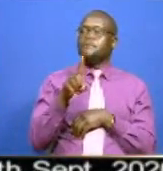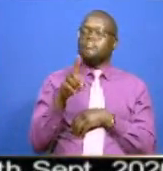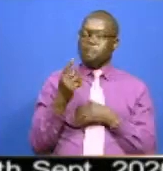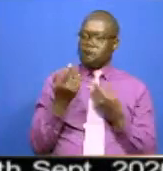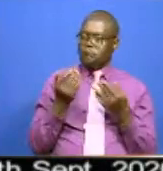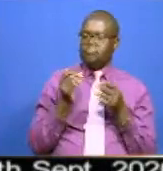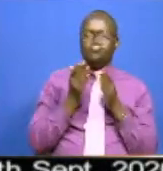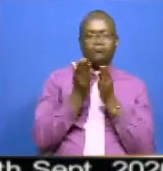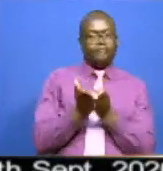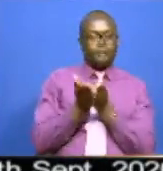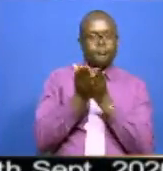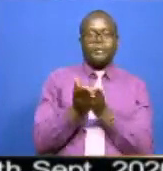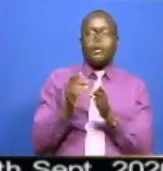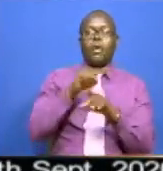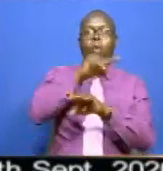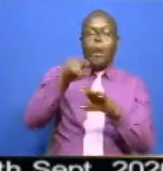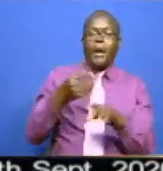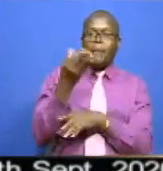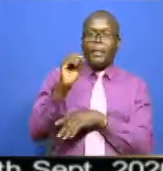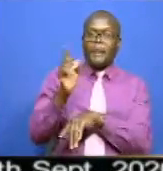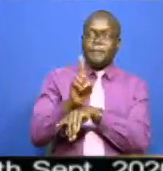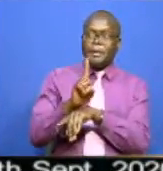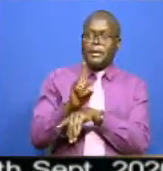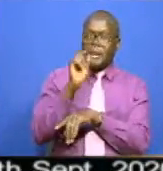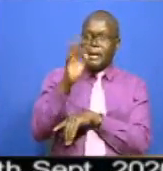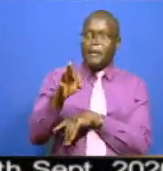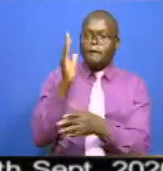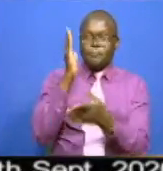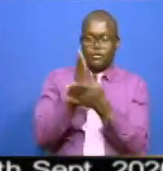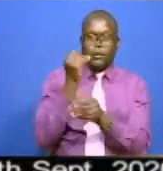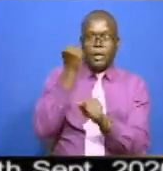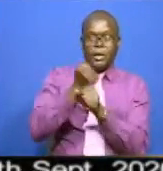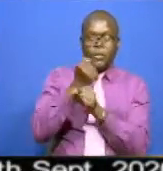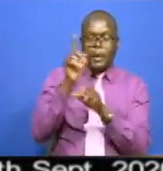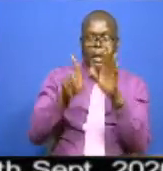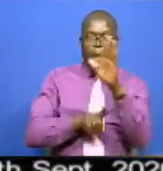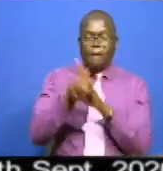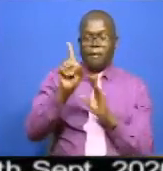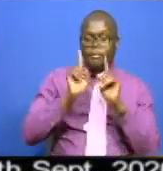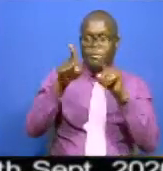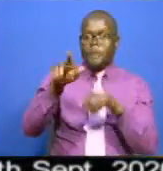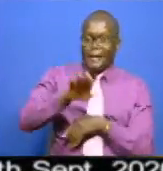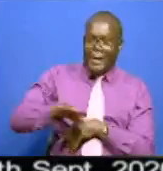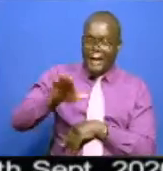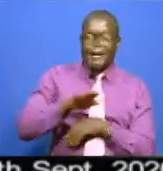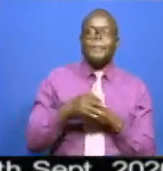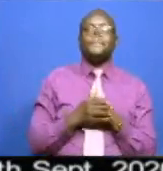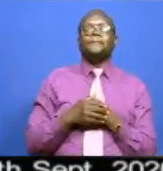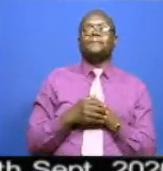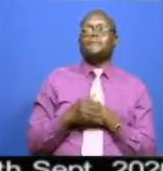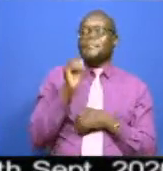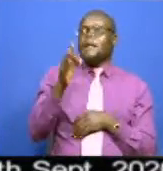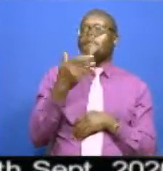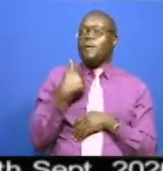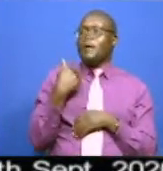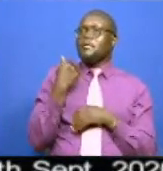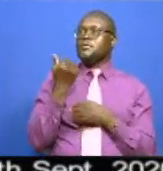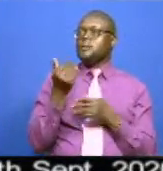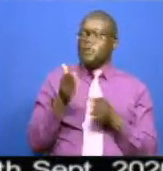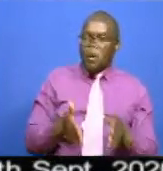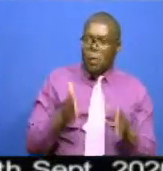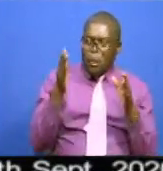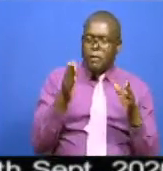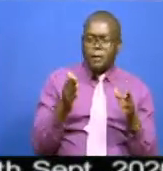hours on a speedboat, Mr. Speaker, and if you're actually doing development going to that area, if you want to do the roads, most